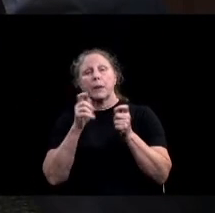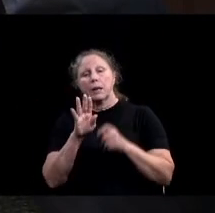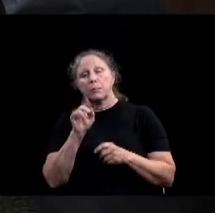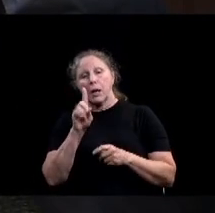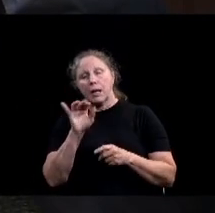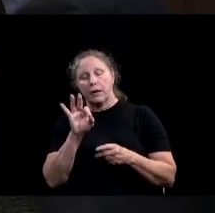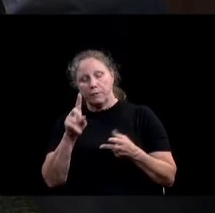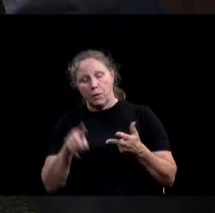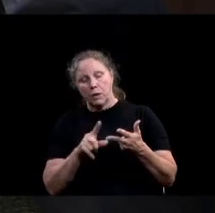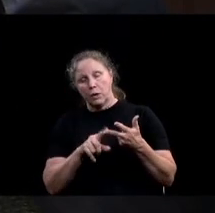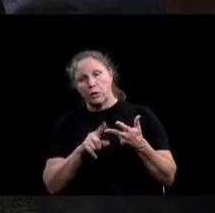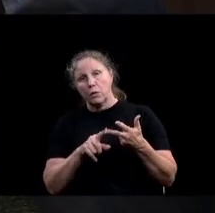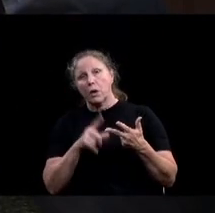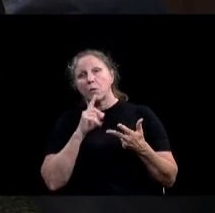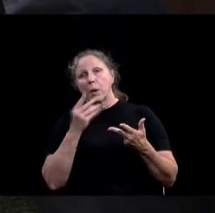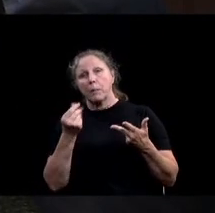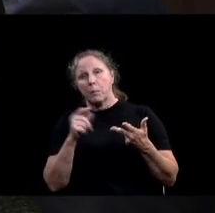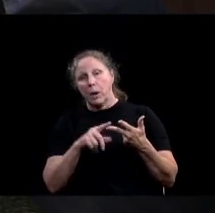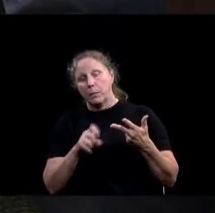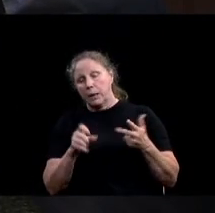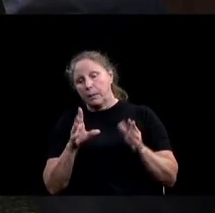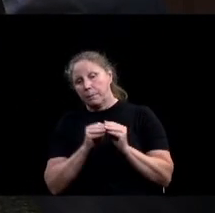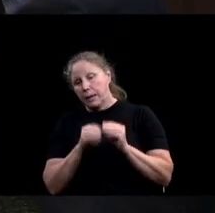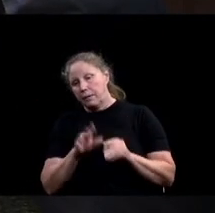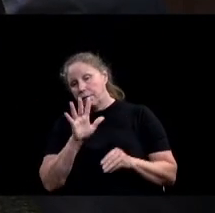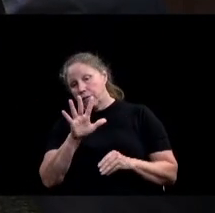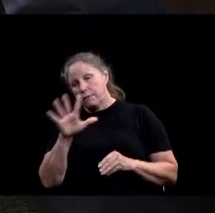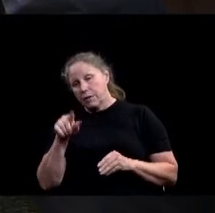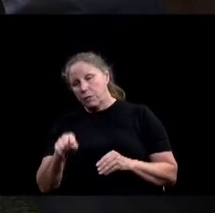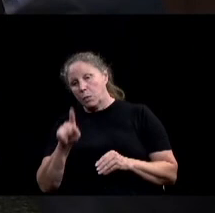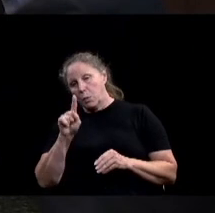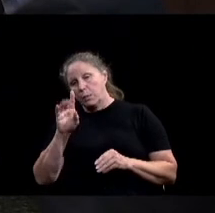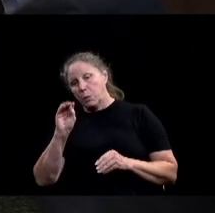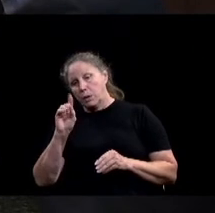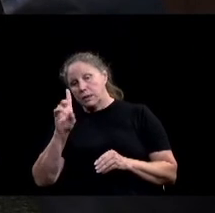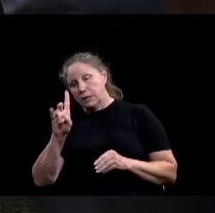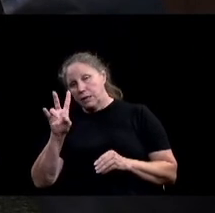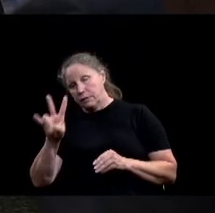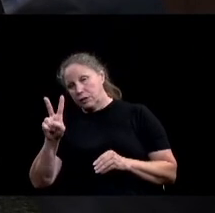Section 551.072. And 4, Economic Development, Texas Open